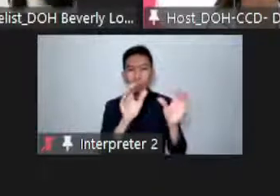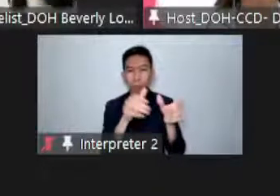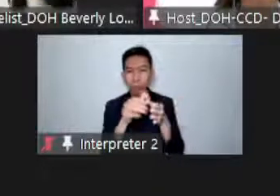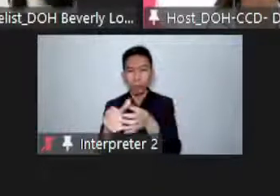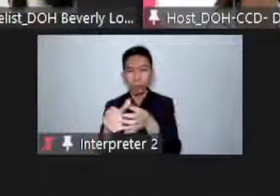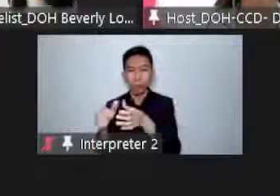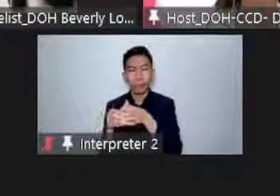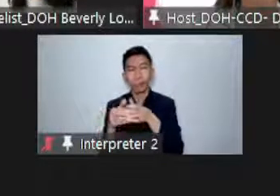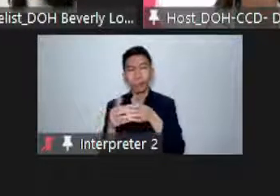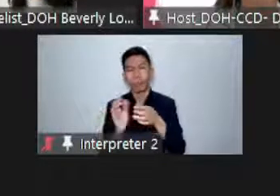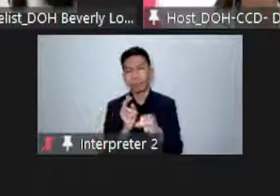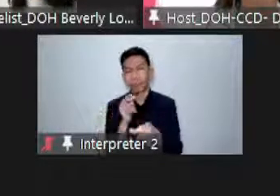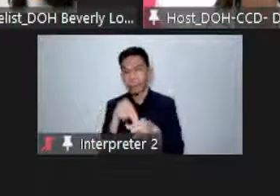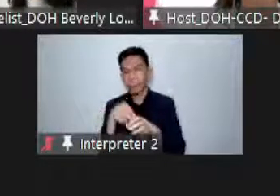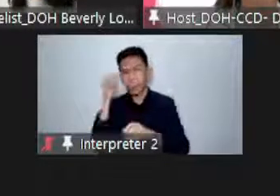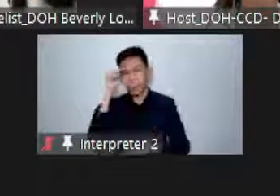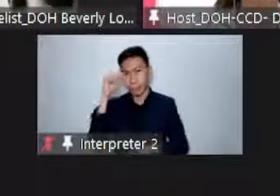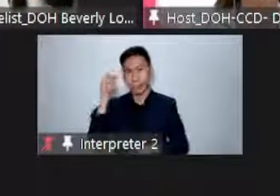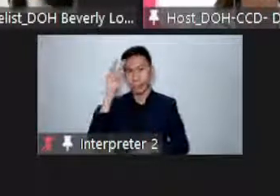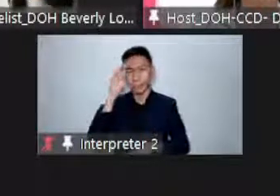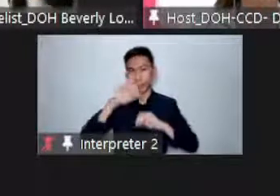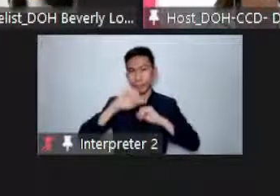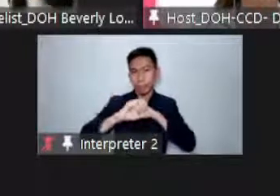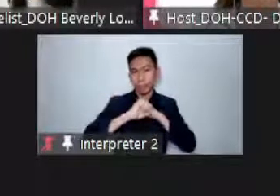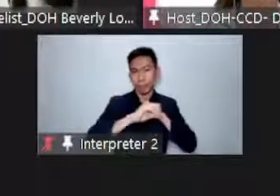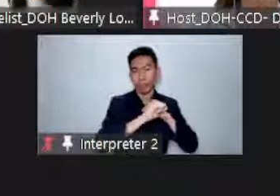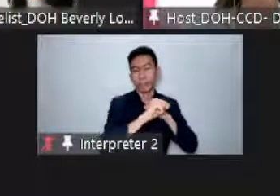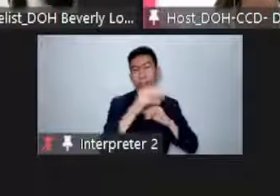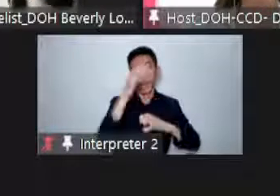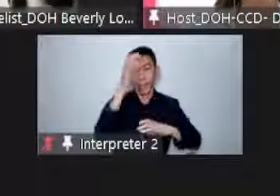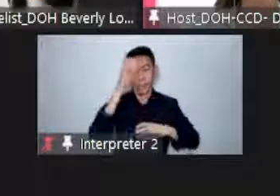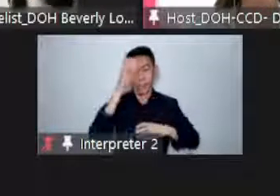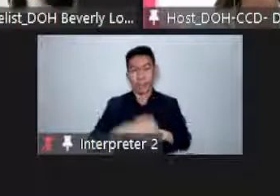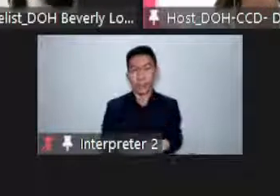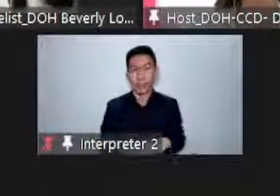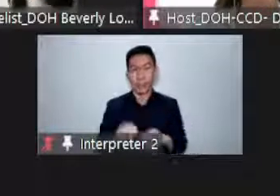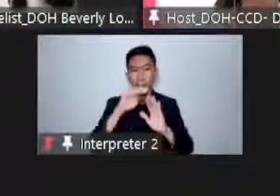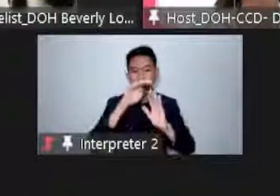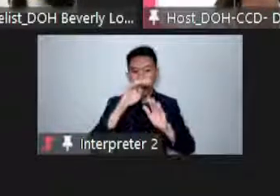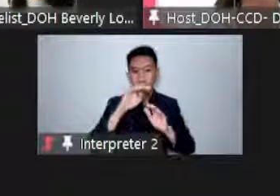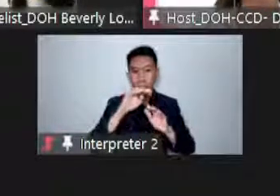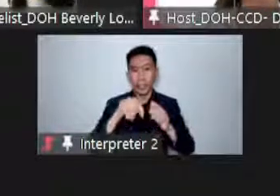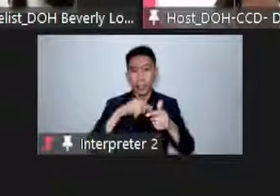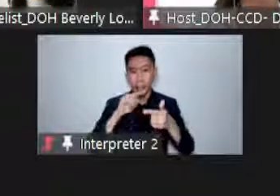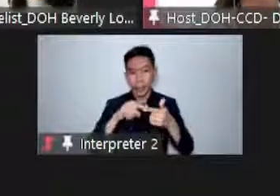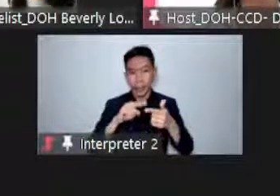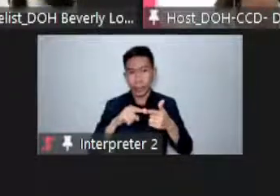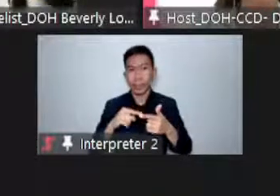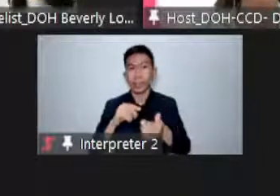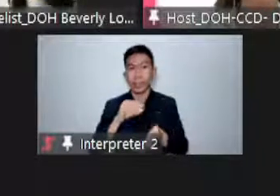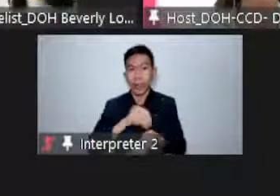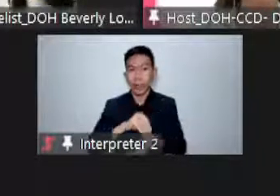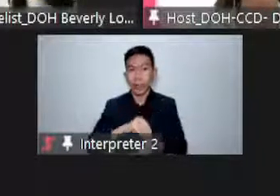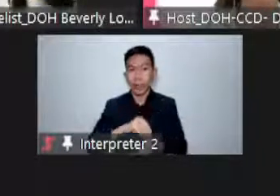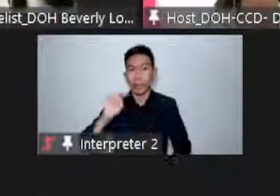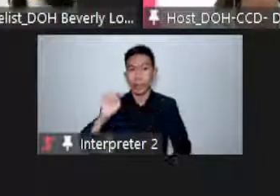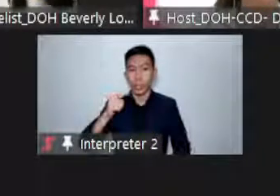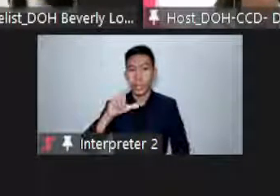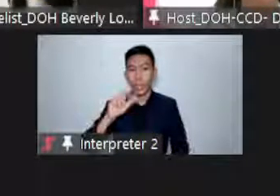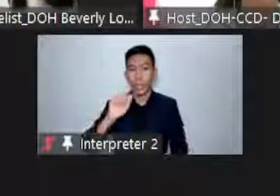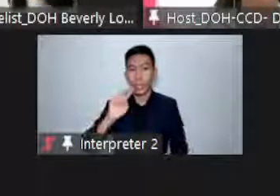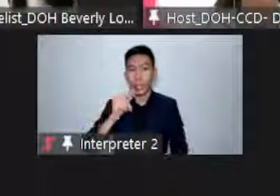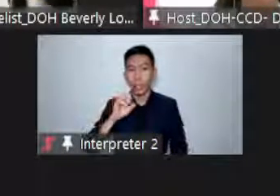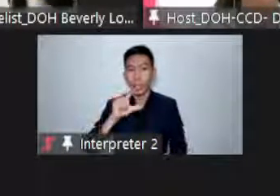engage in awareness to cancer-related information. Dr. Corazon del Angel, on the other hand, specified that the